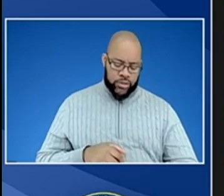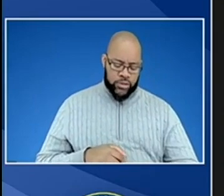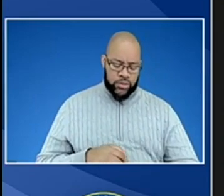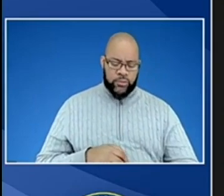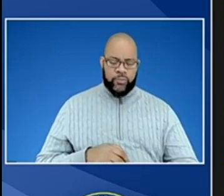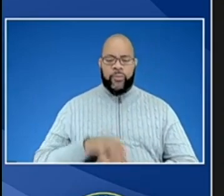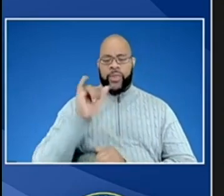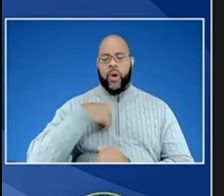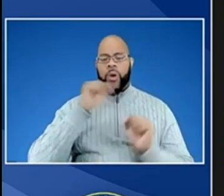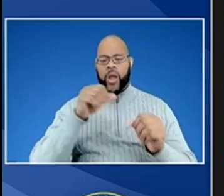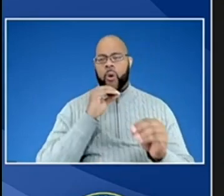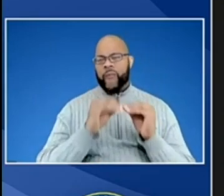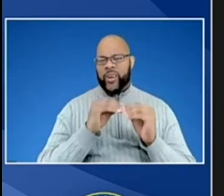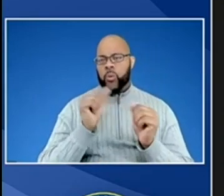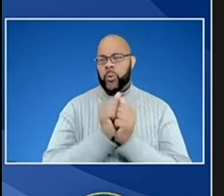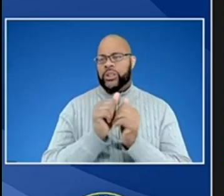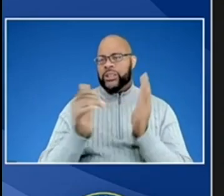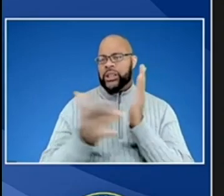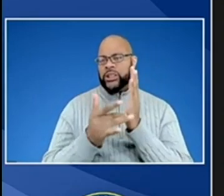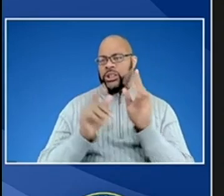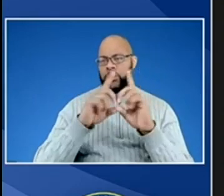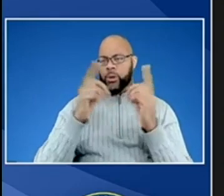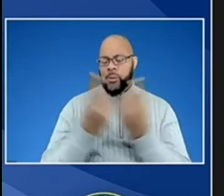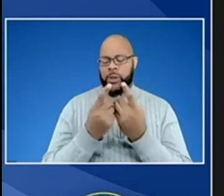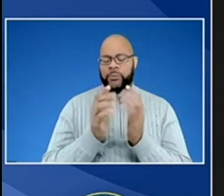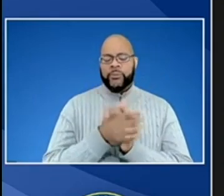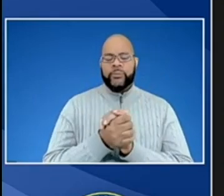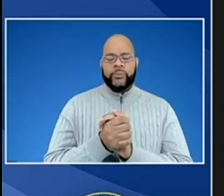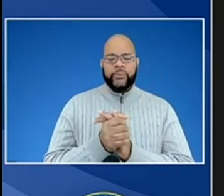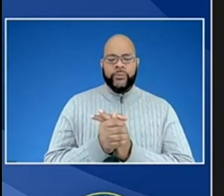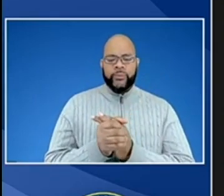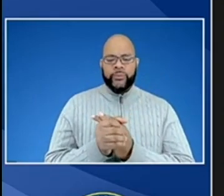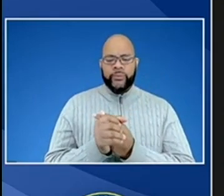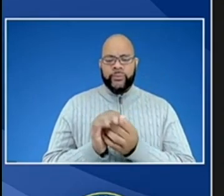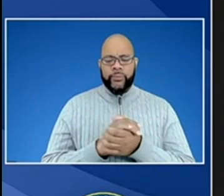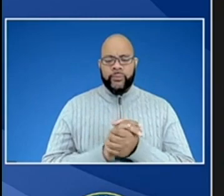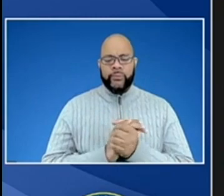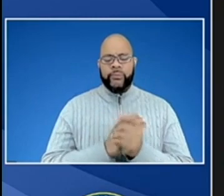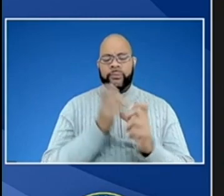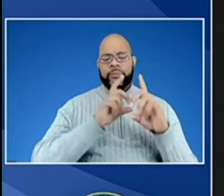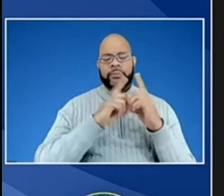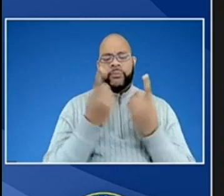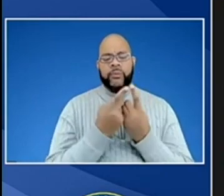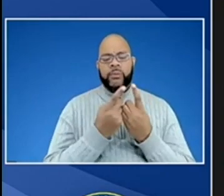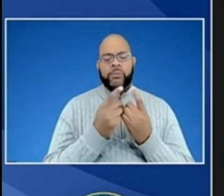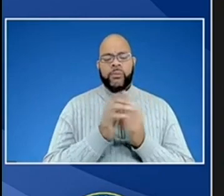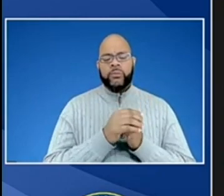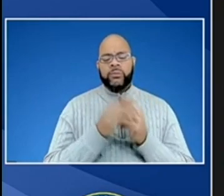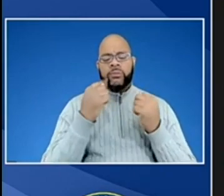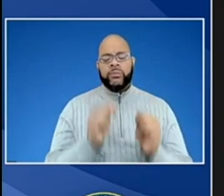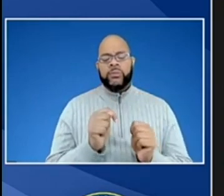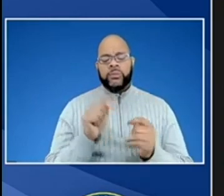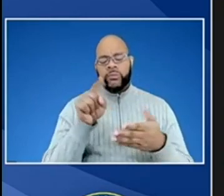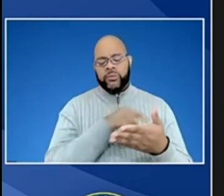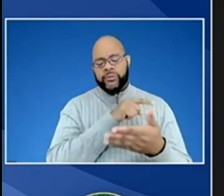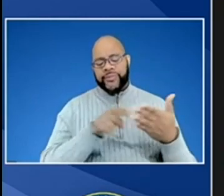That we can work with the technical department on. Okay, from the department to try to correct